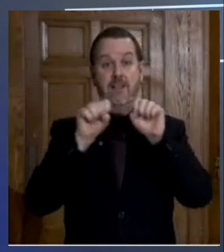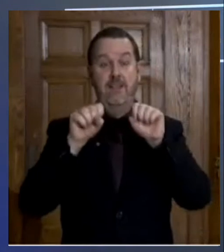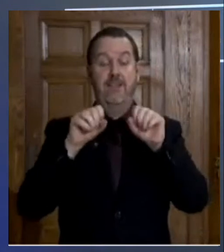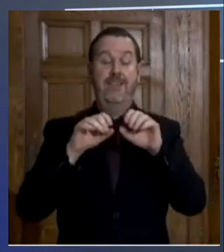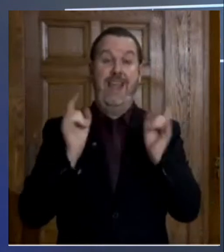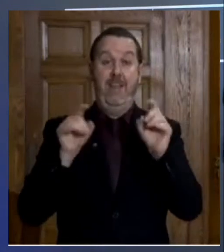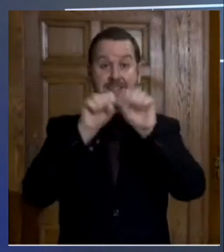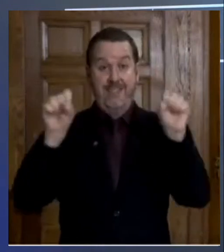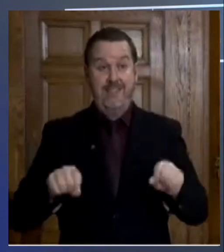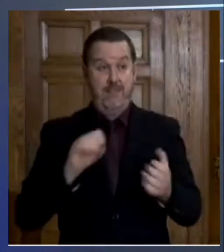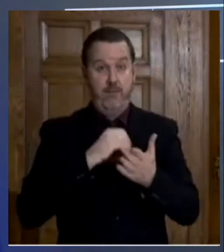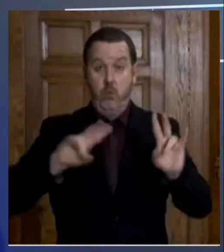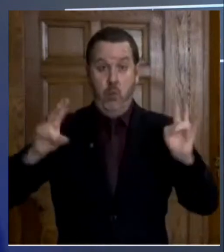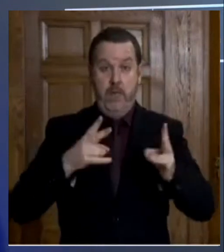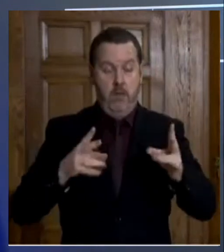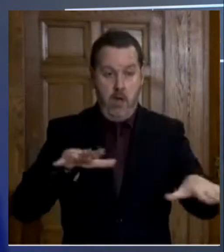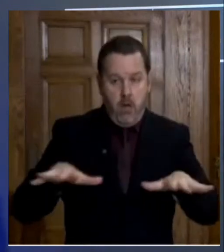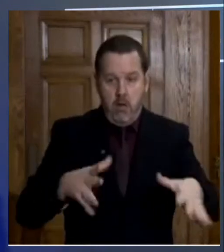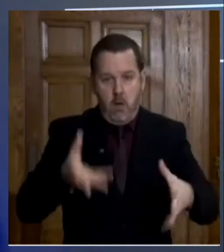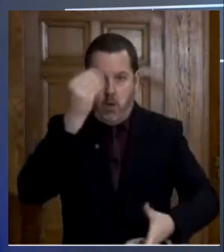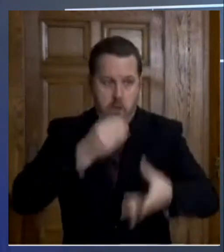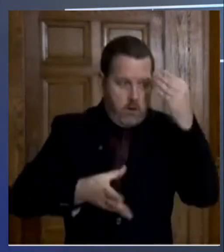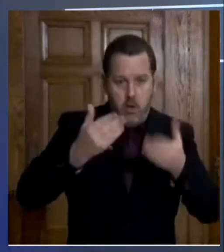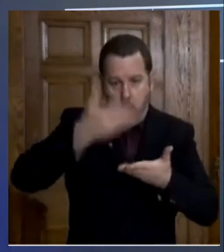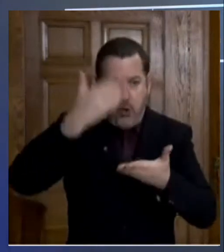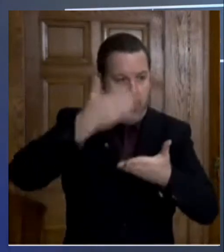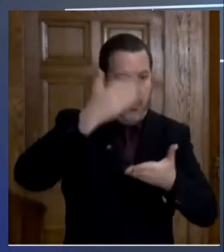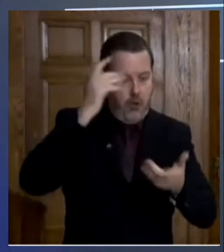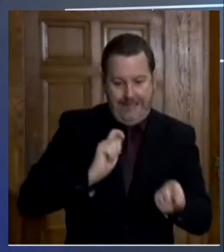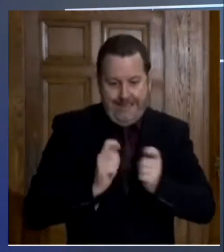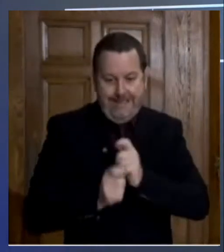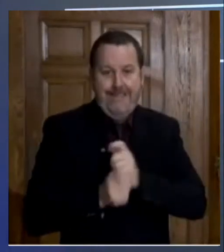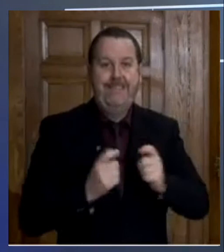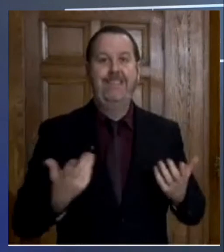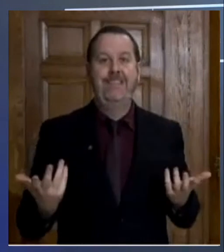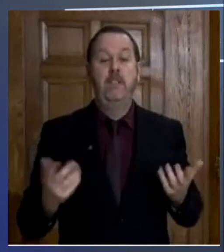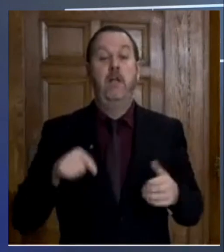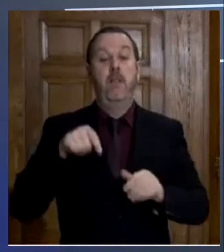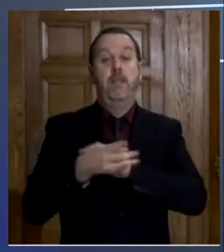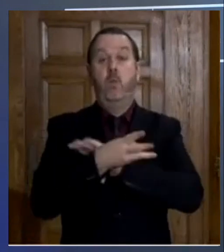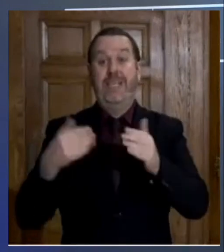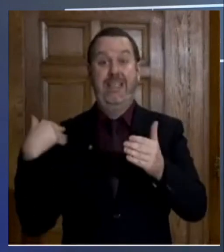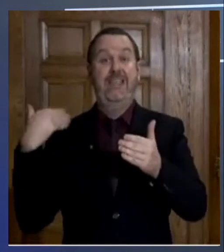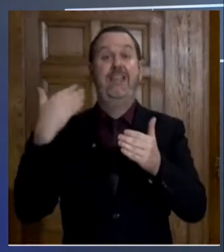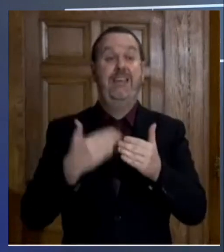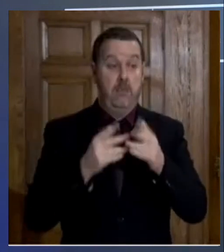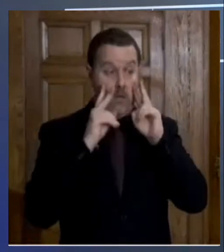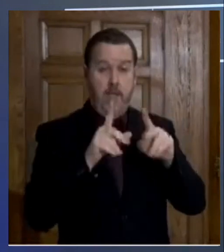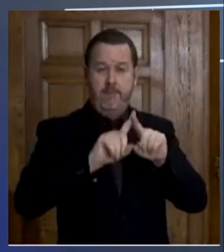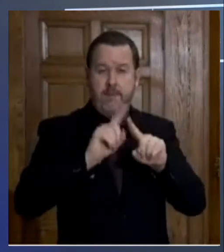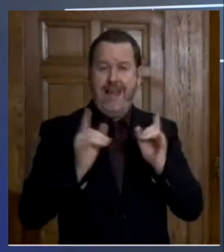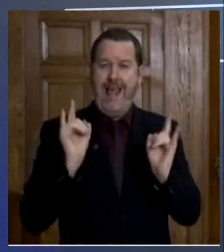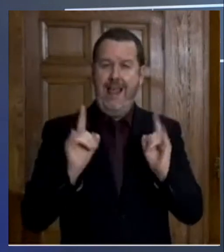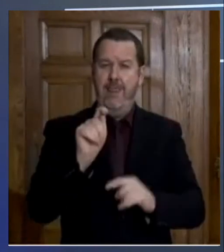in the most difficult circumstances. And this past week, when I saw a number of our trusts having to